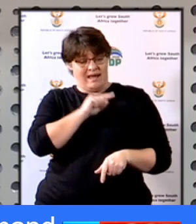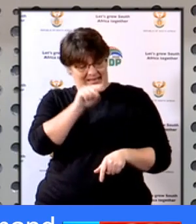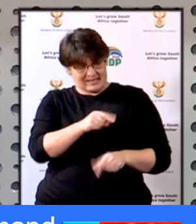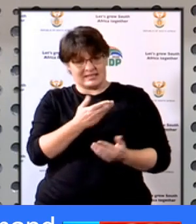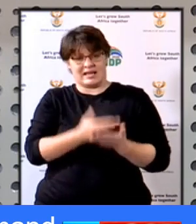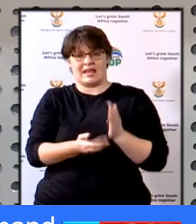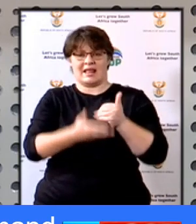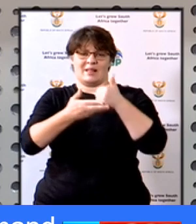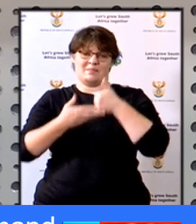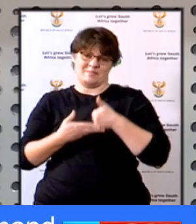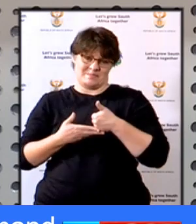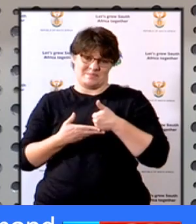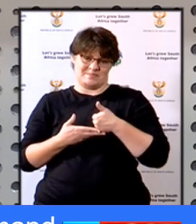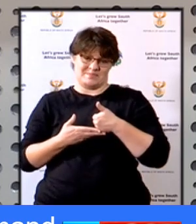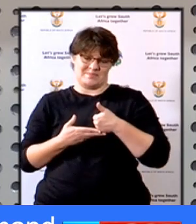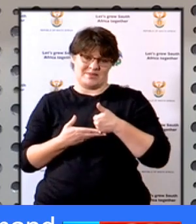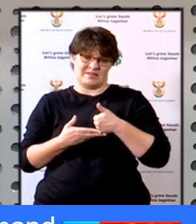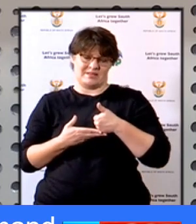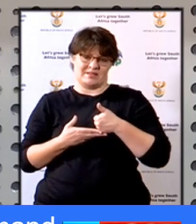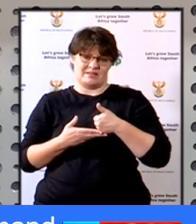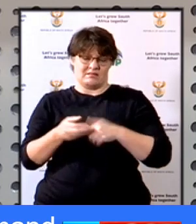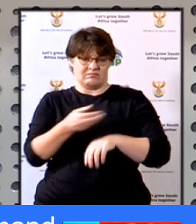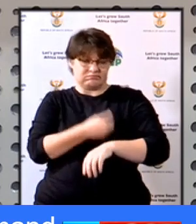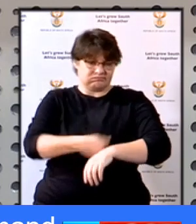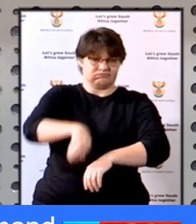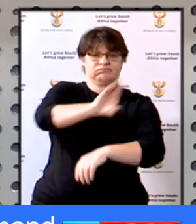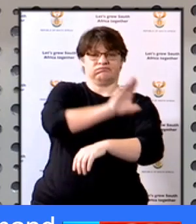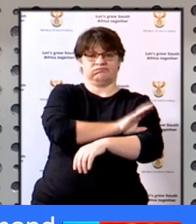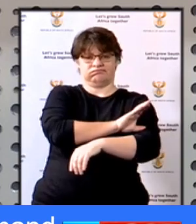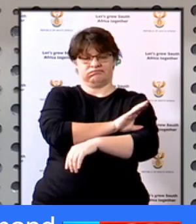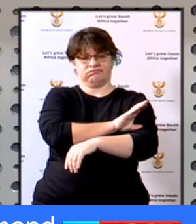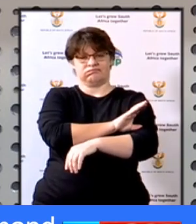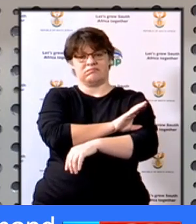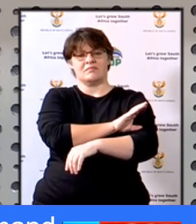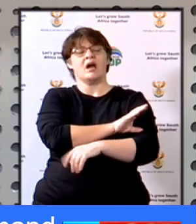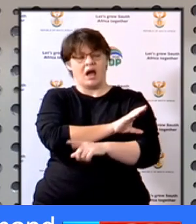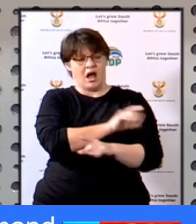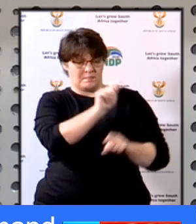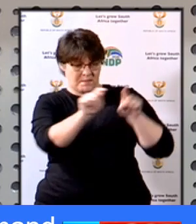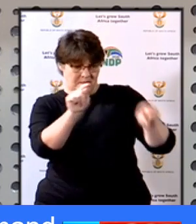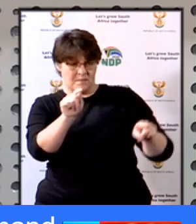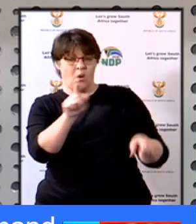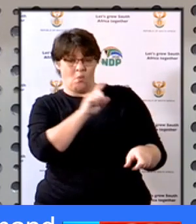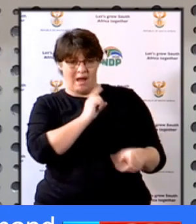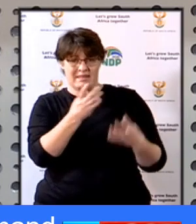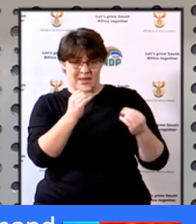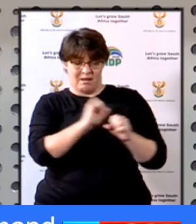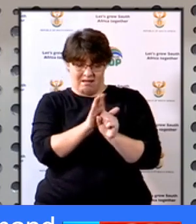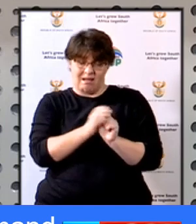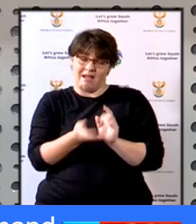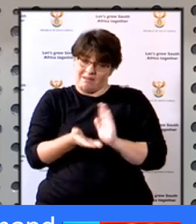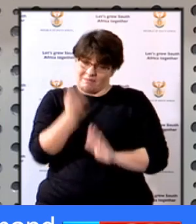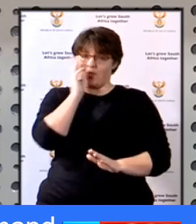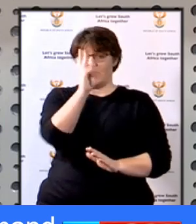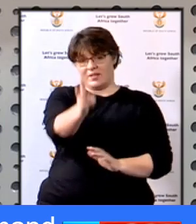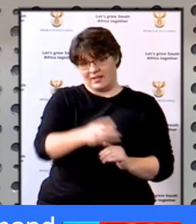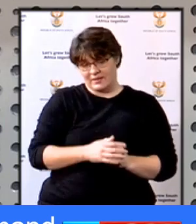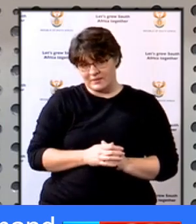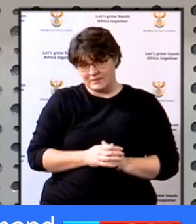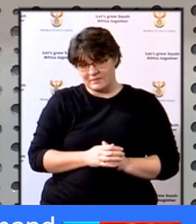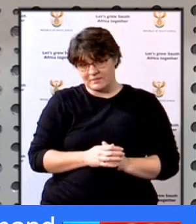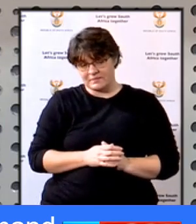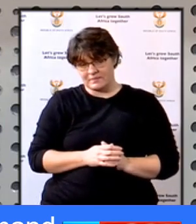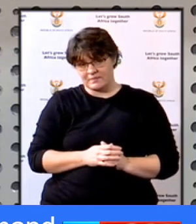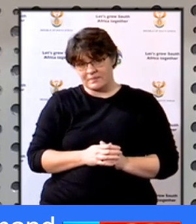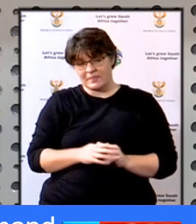hopefully, the capacity we can draw on as the number of cases rise. At the same time, we need to do